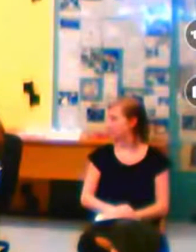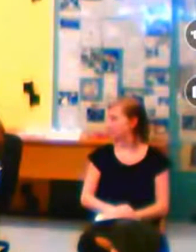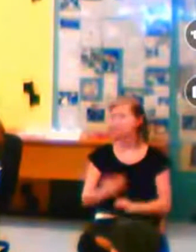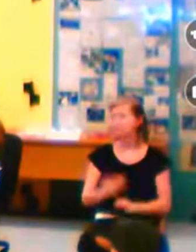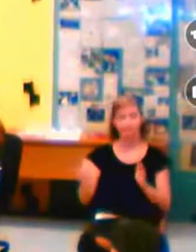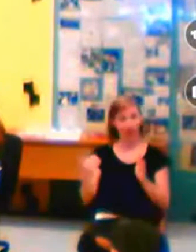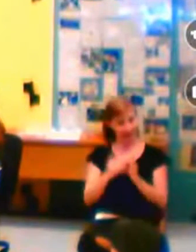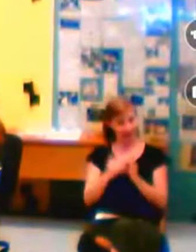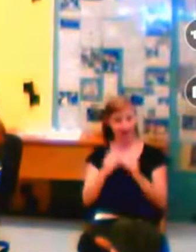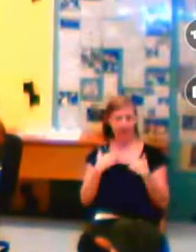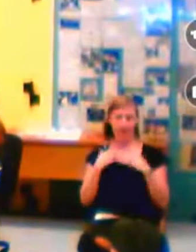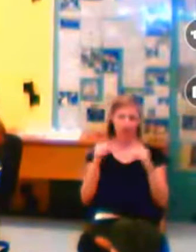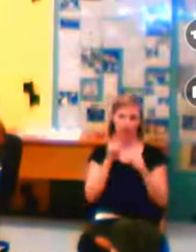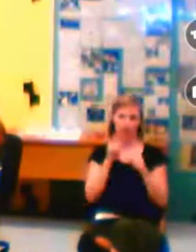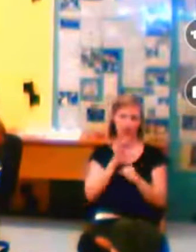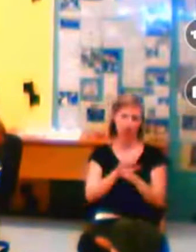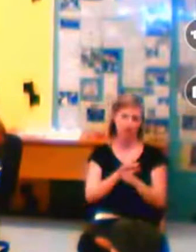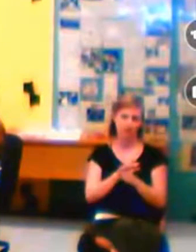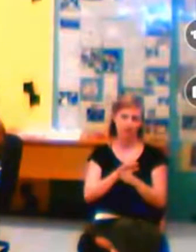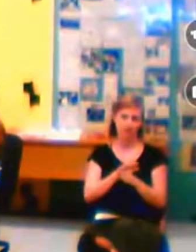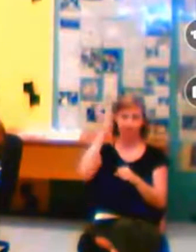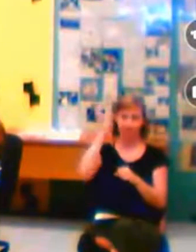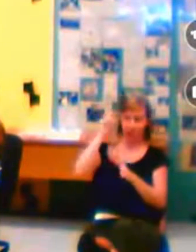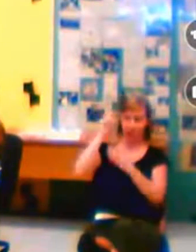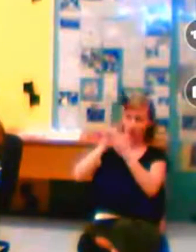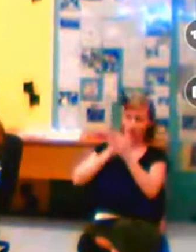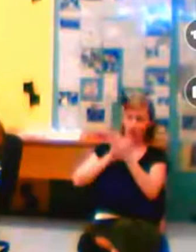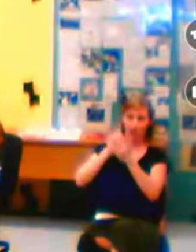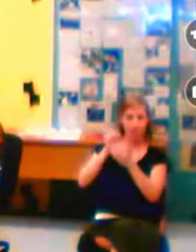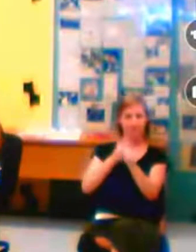incentive to create more institutional care.